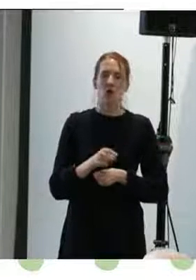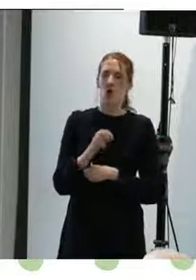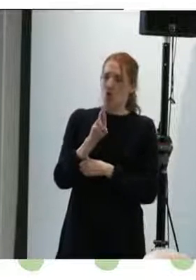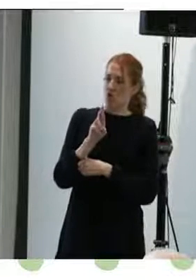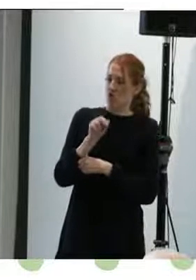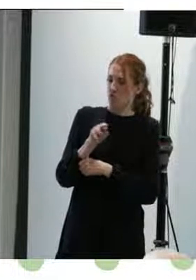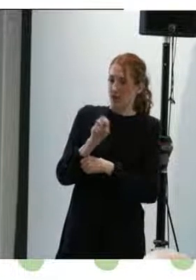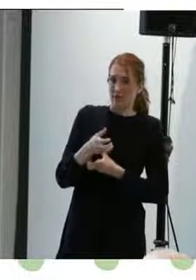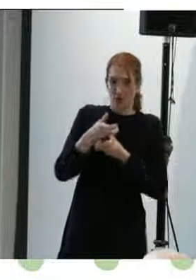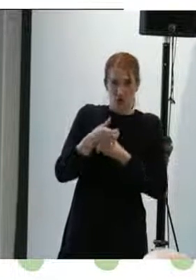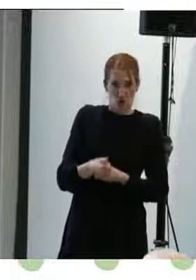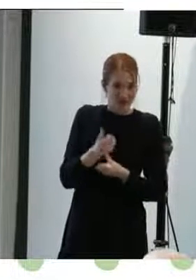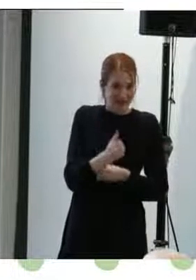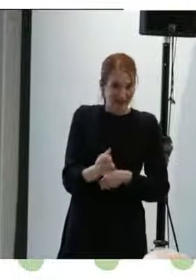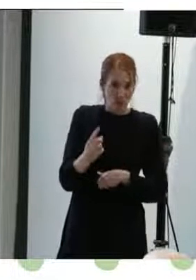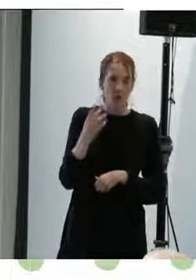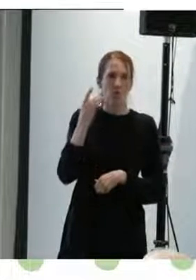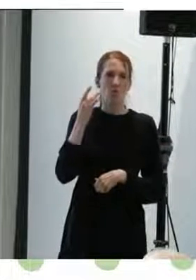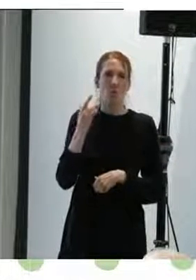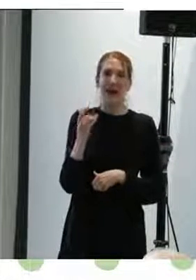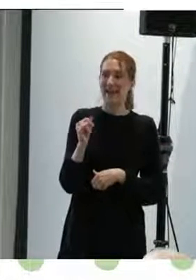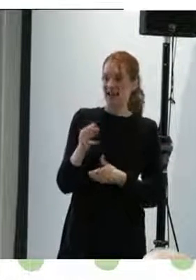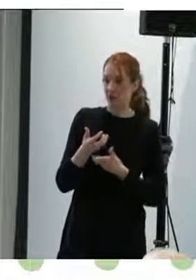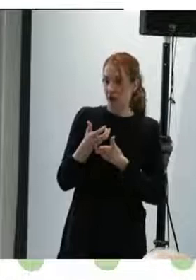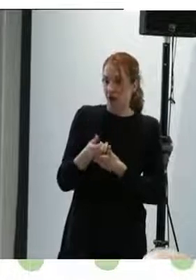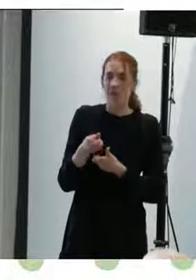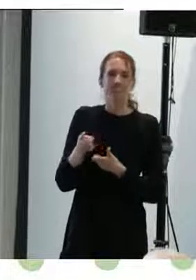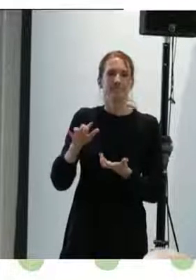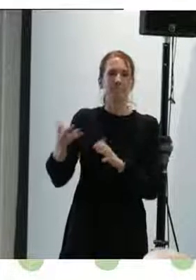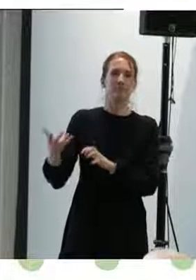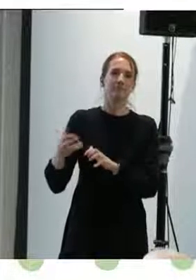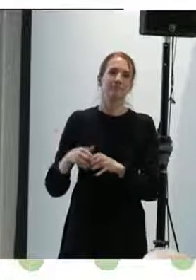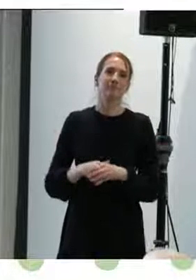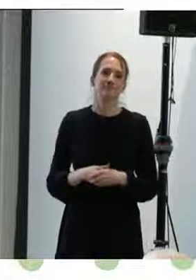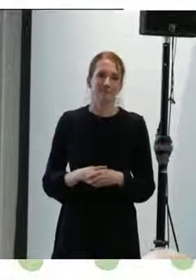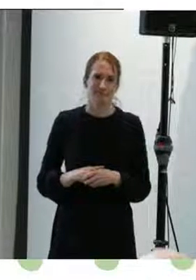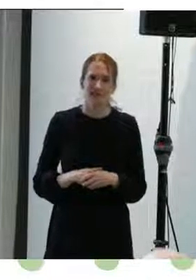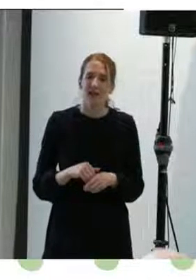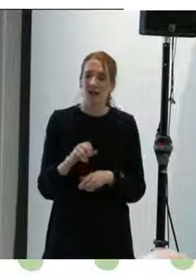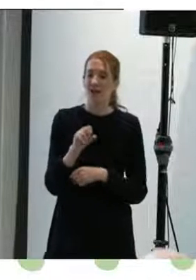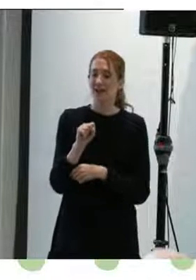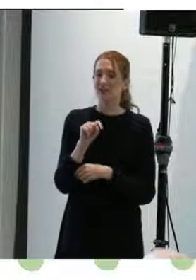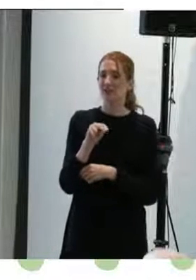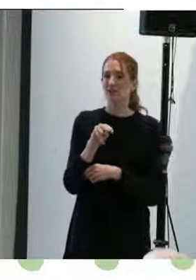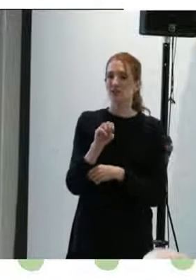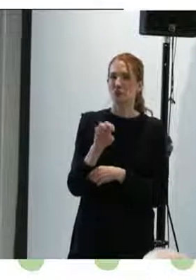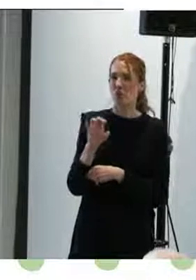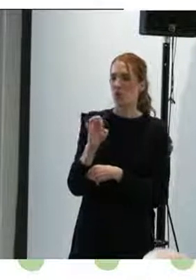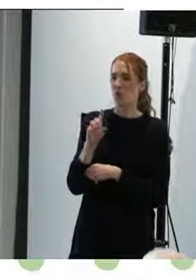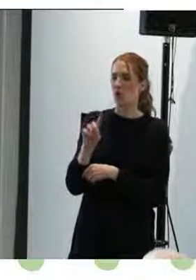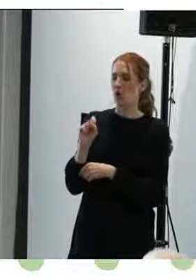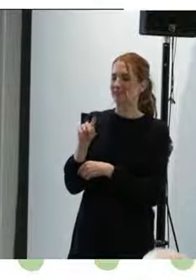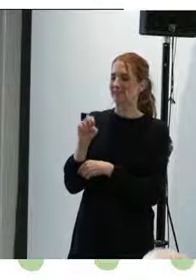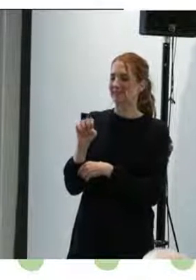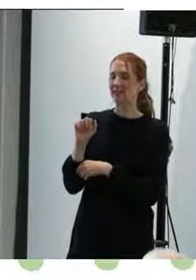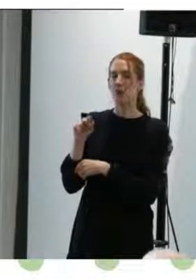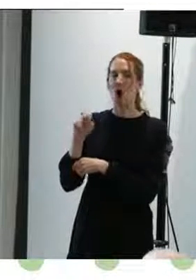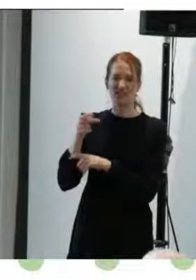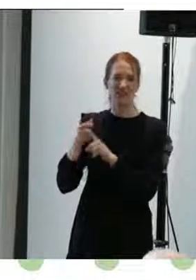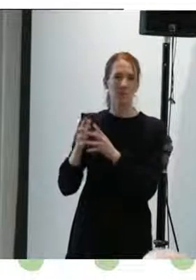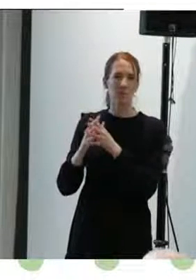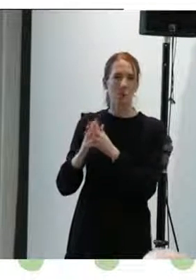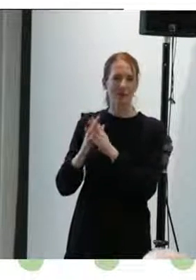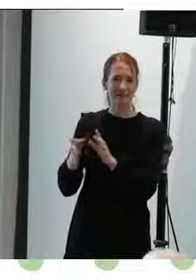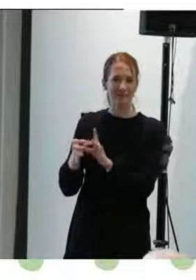because every time I started trusting someone, something happened. Stone Cold Steve Austin said it on wrestling, and he put it in 3